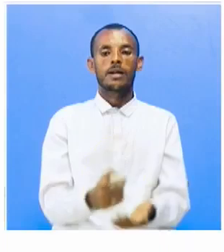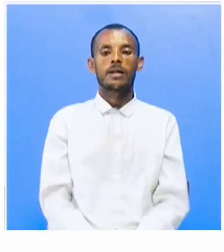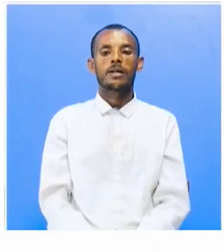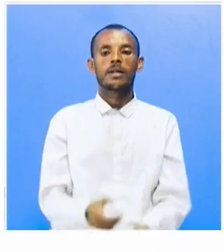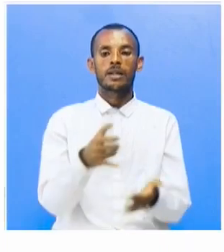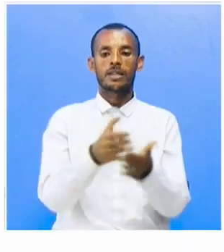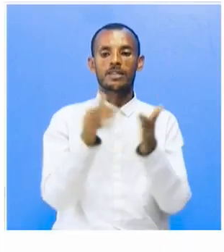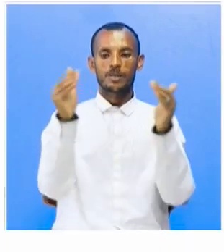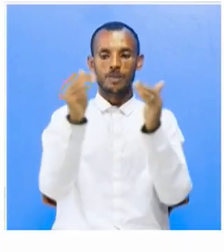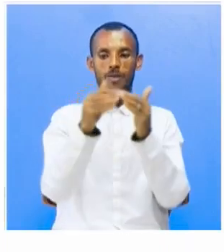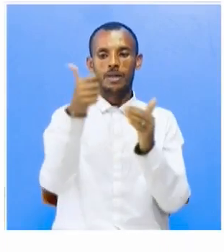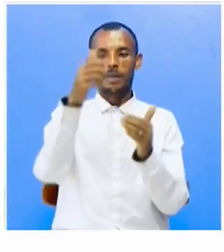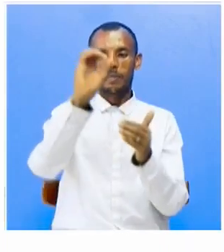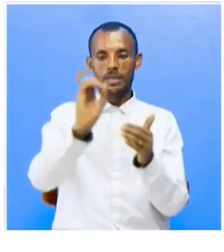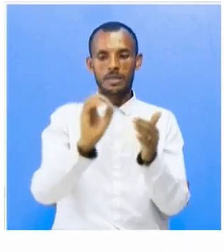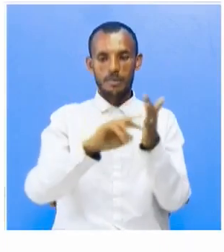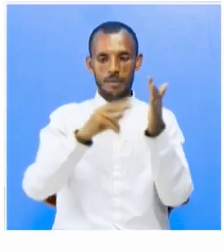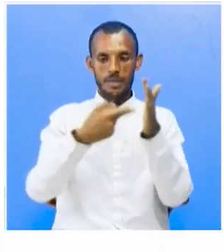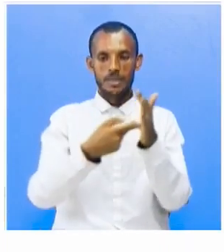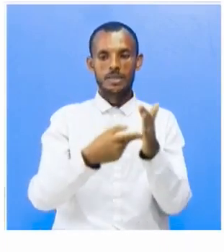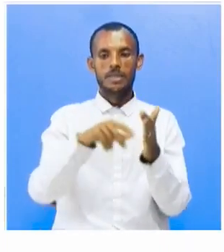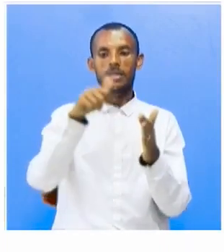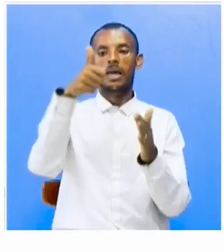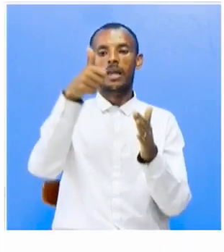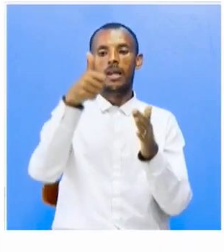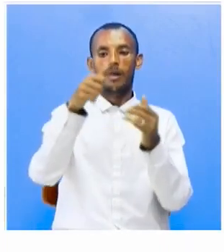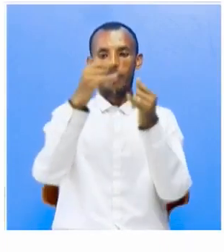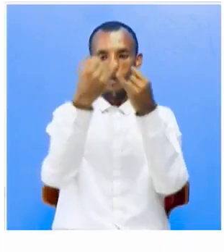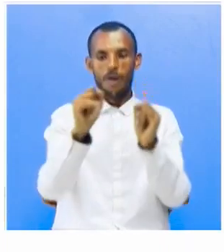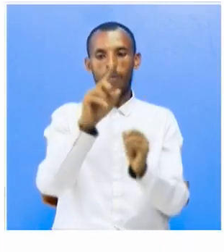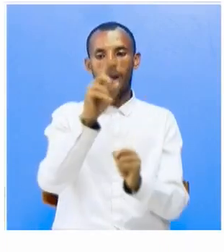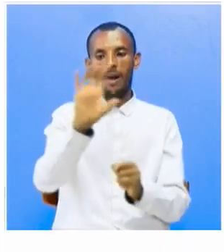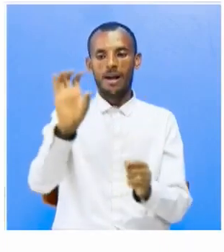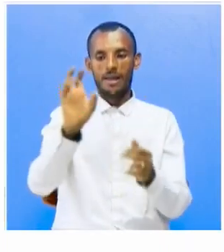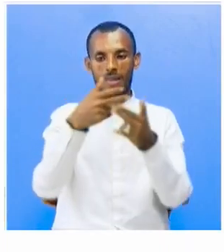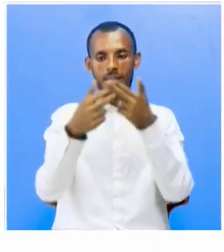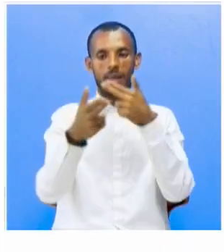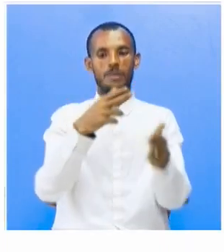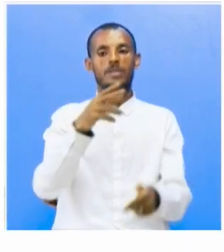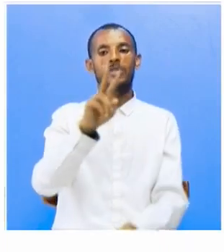is 10% means 10 over 100 times 2000.